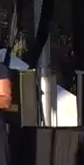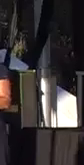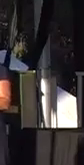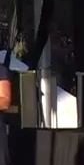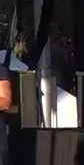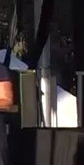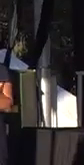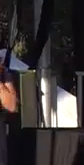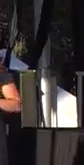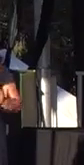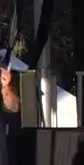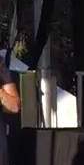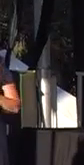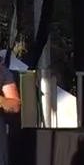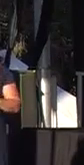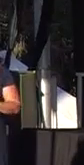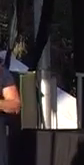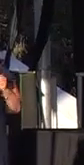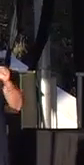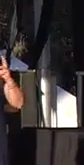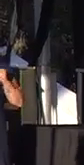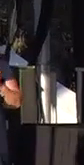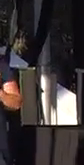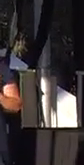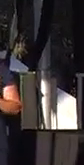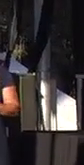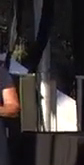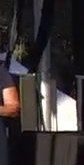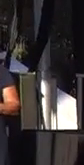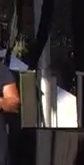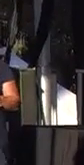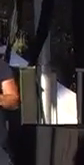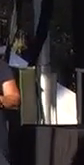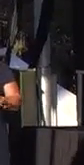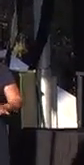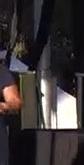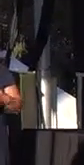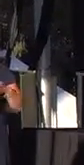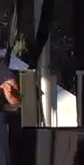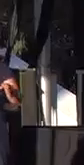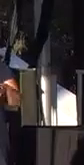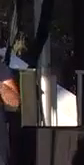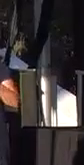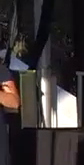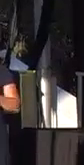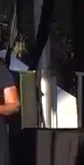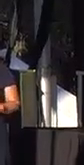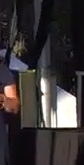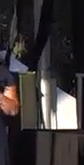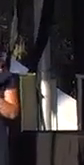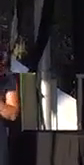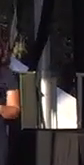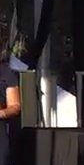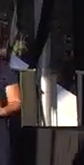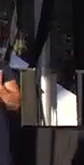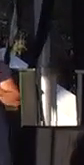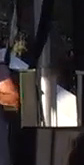Some people are amazed at the things I do, ordinary things, cross a street, take a bus, live by